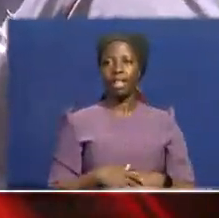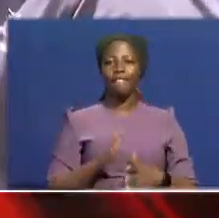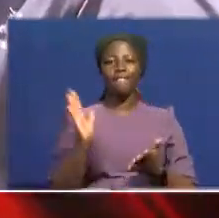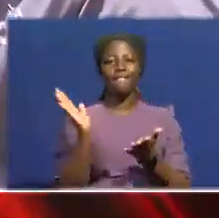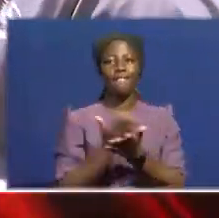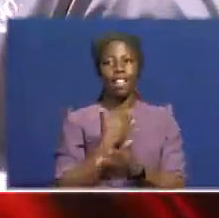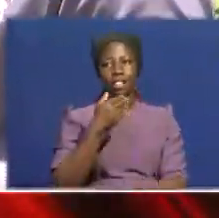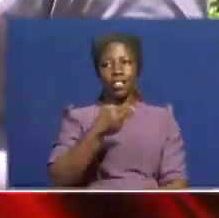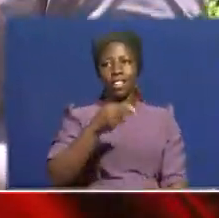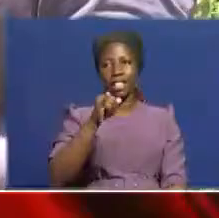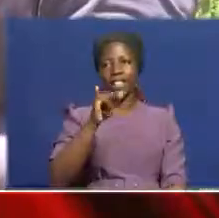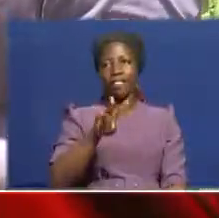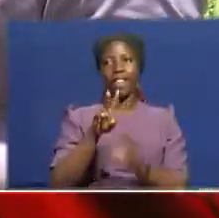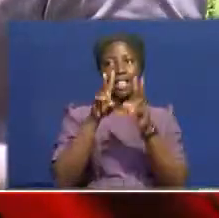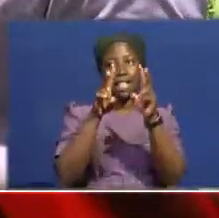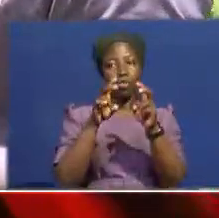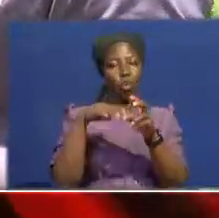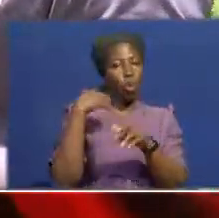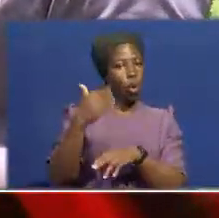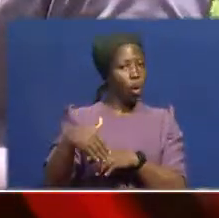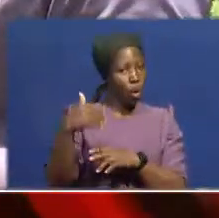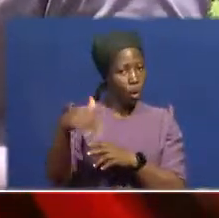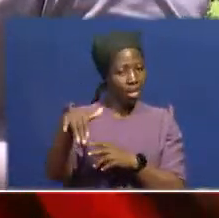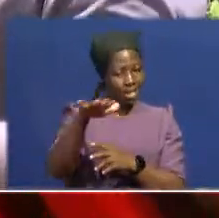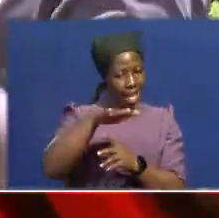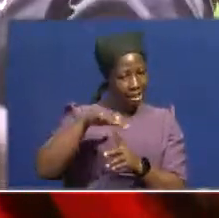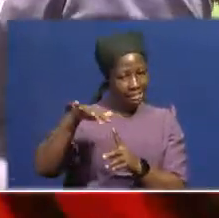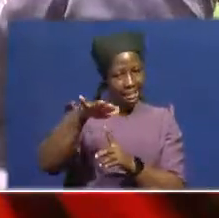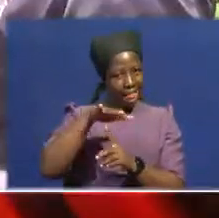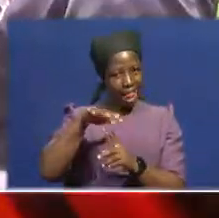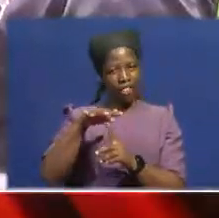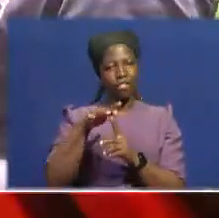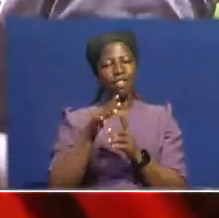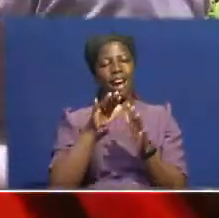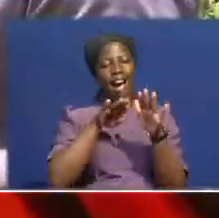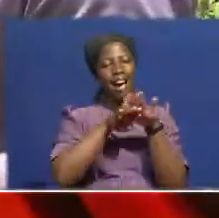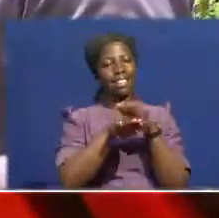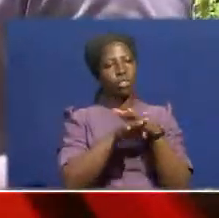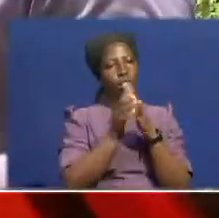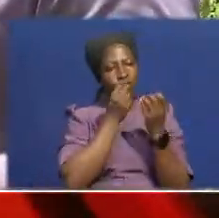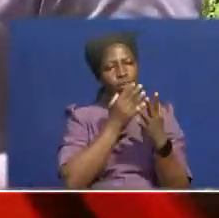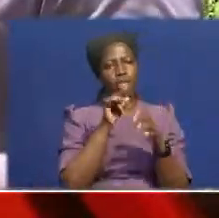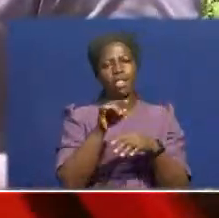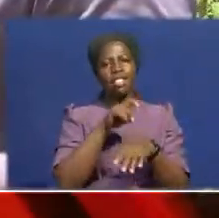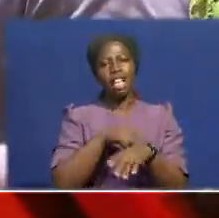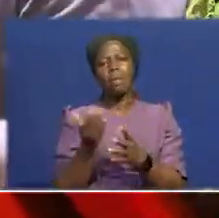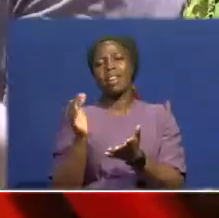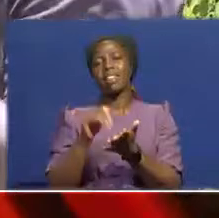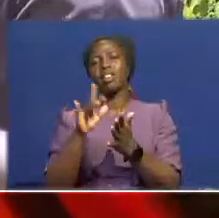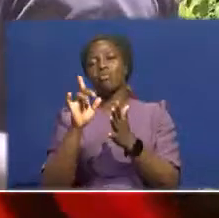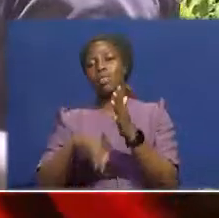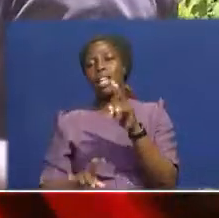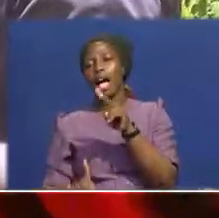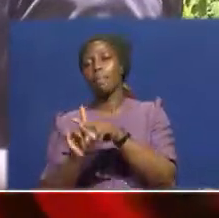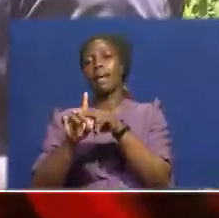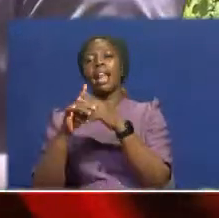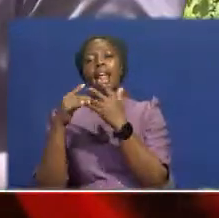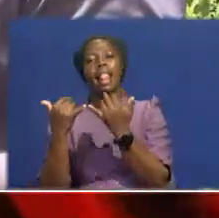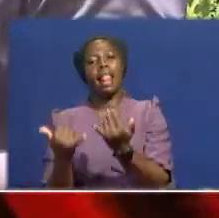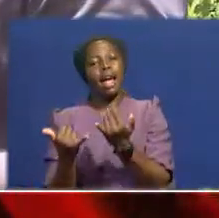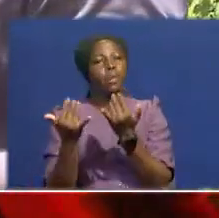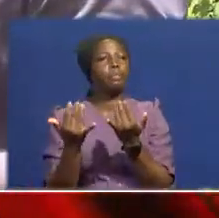HIV in the country has always revolved around access to information. And of course, this time again, what is actually coming out prominently is how